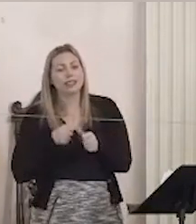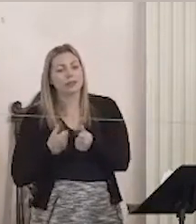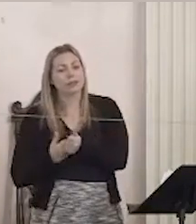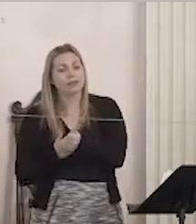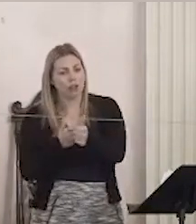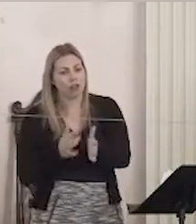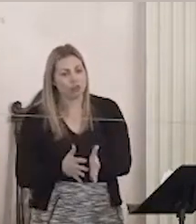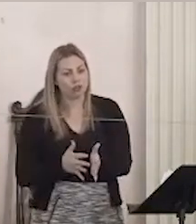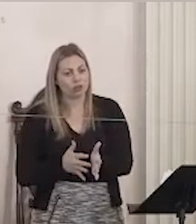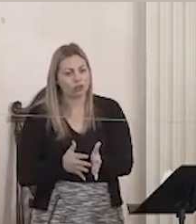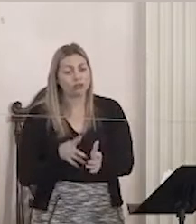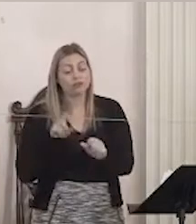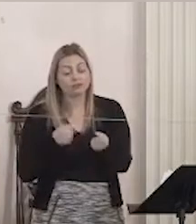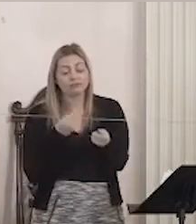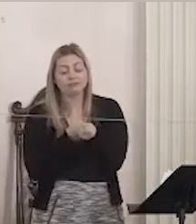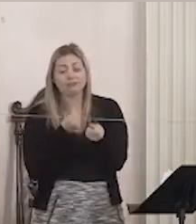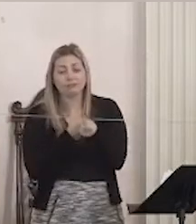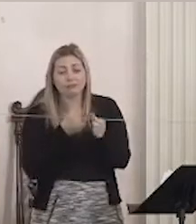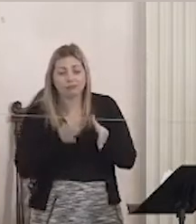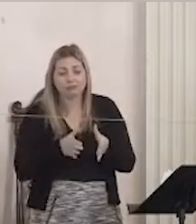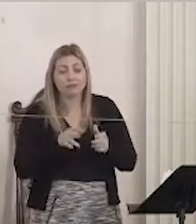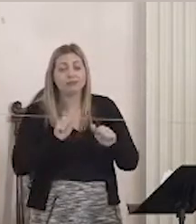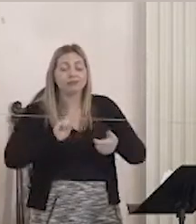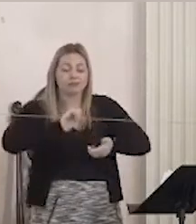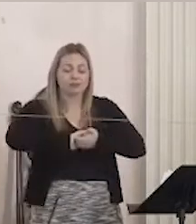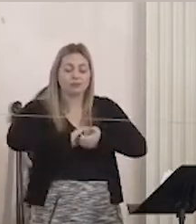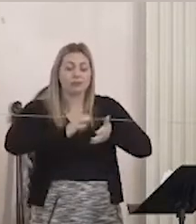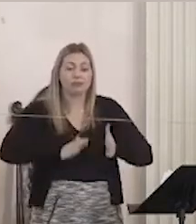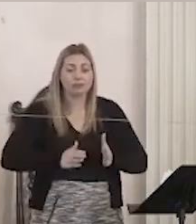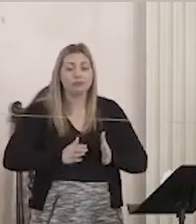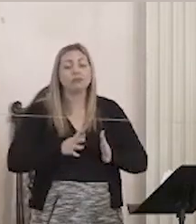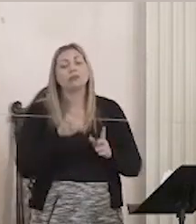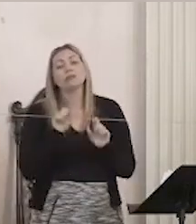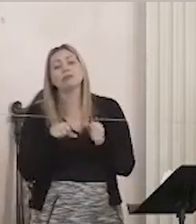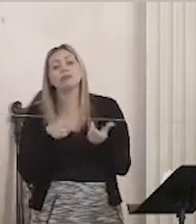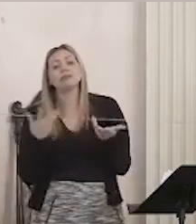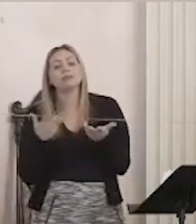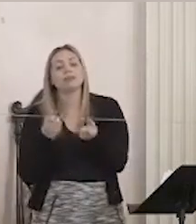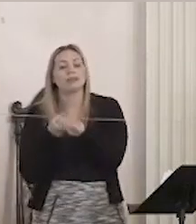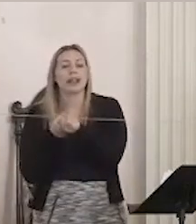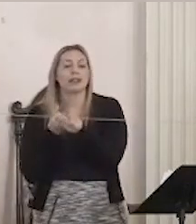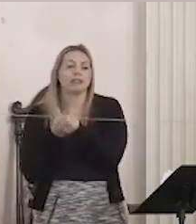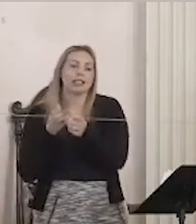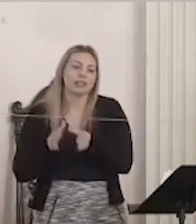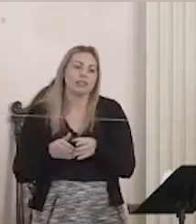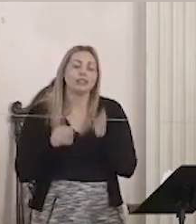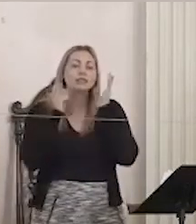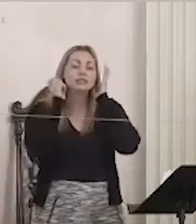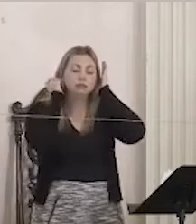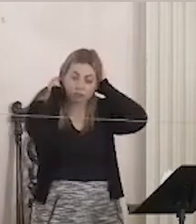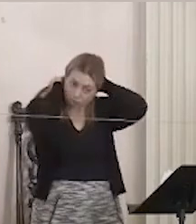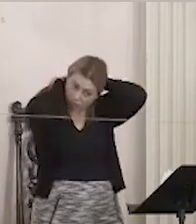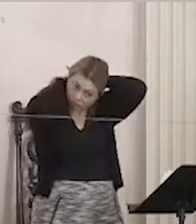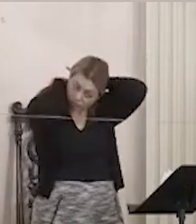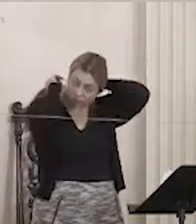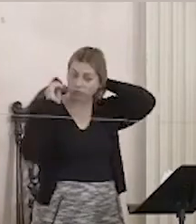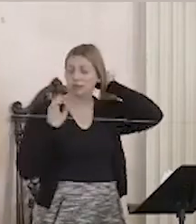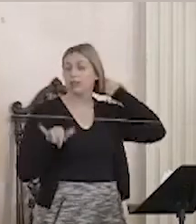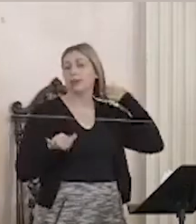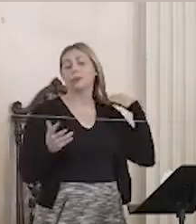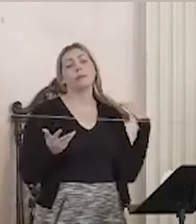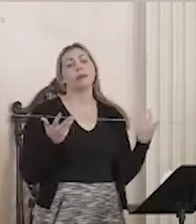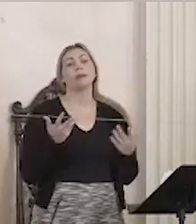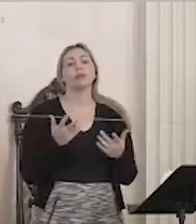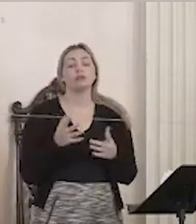followers, allies, partners, advocates. And what this may entail is